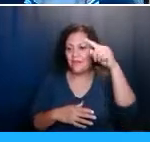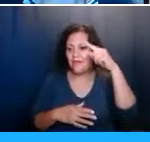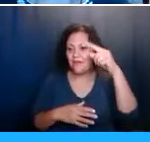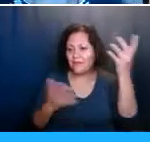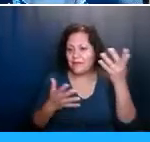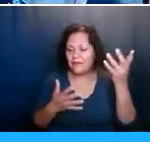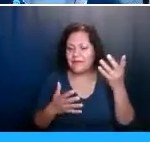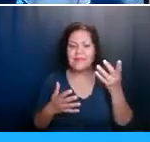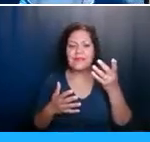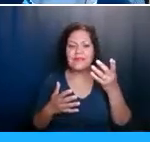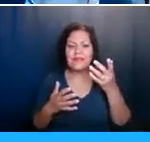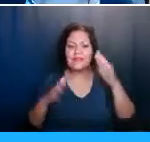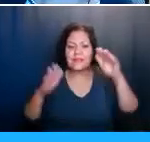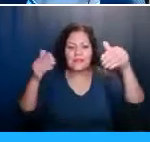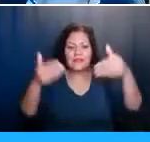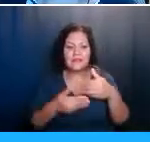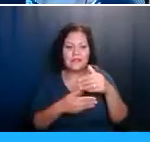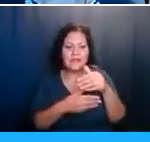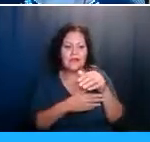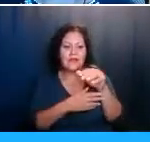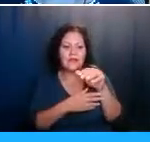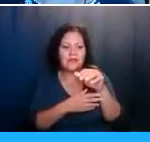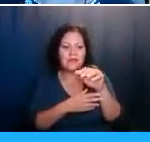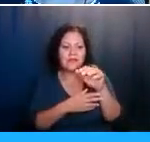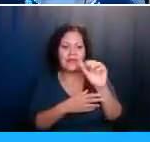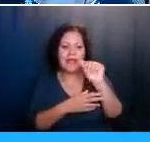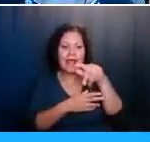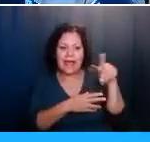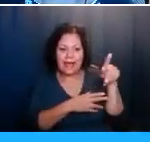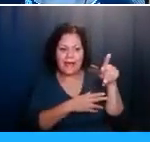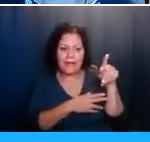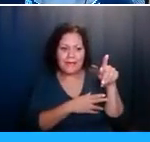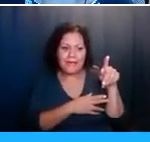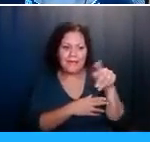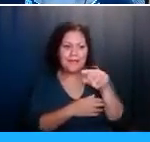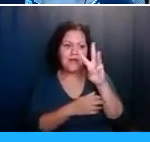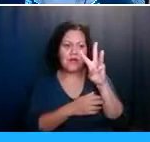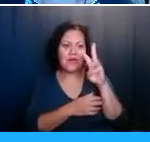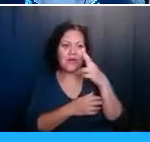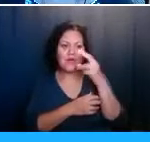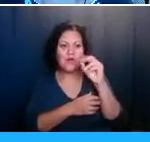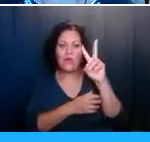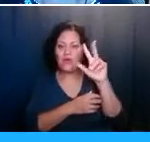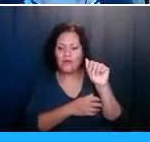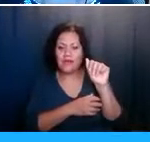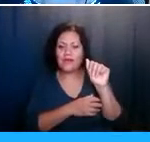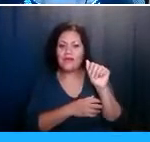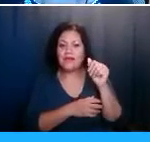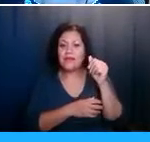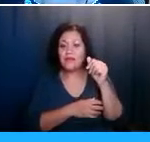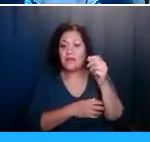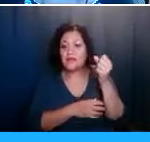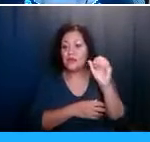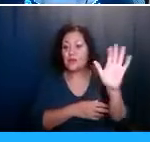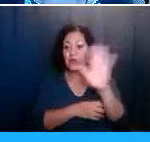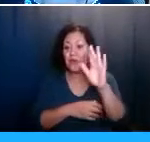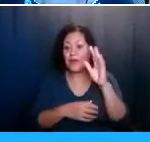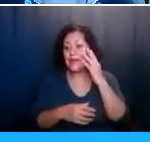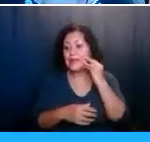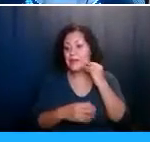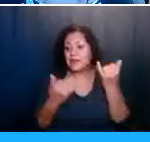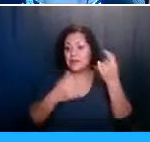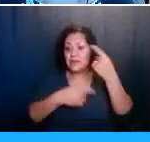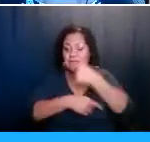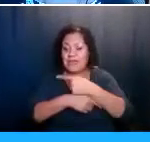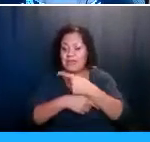WOVA app so that your experience today is a good one, is